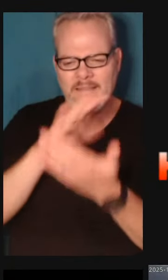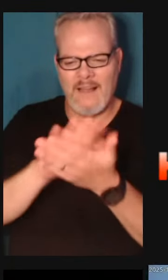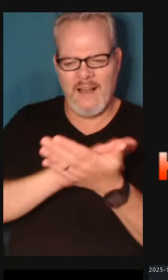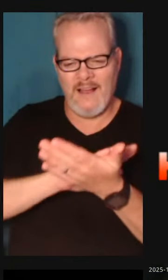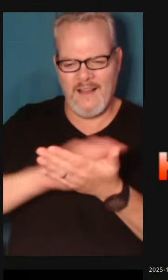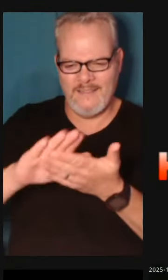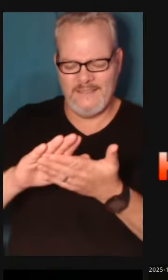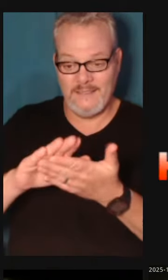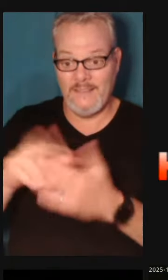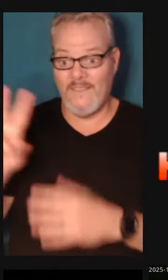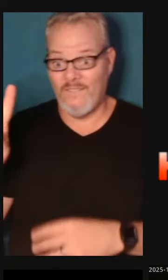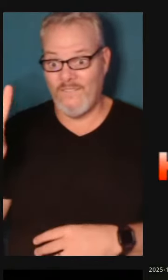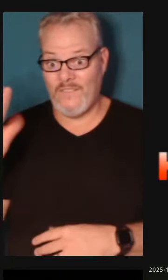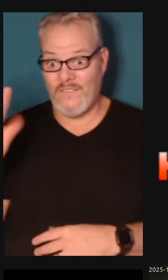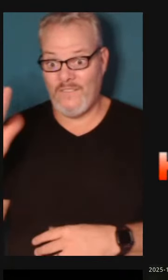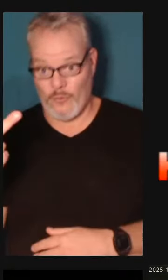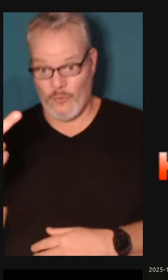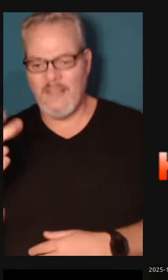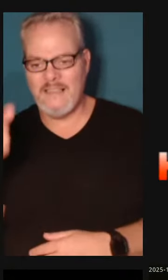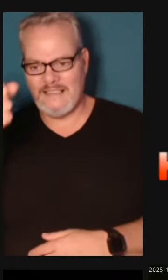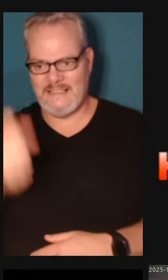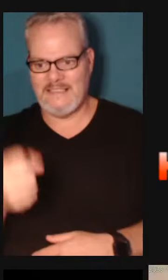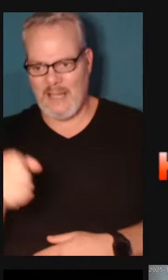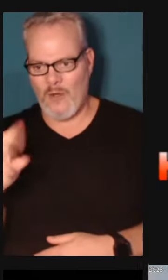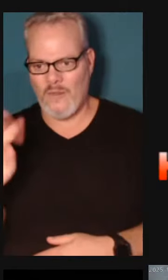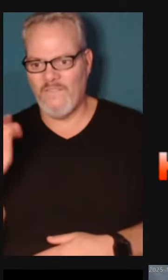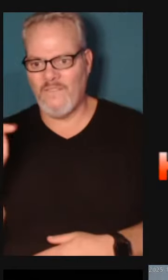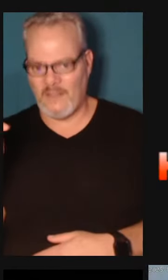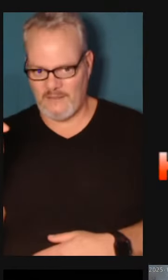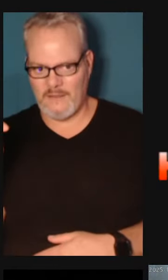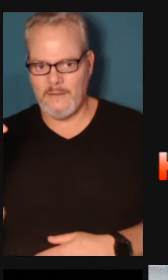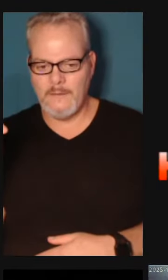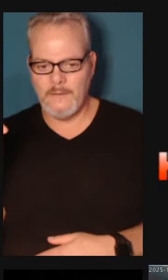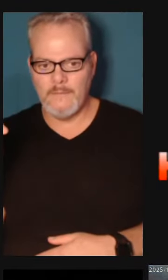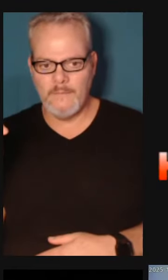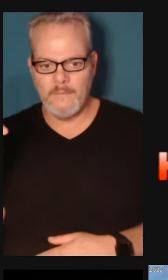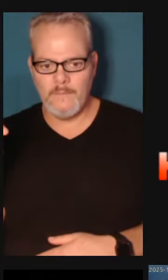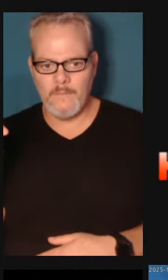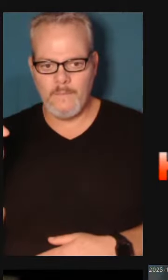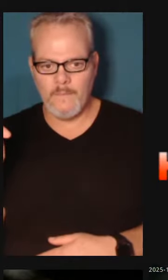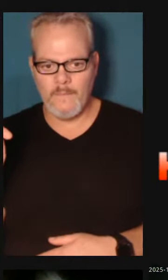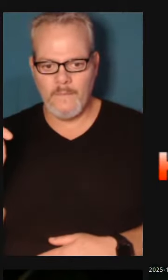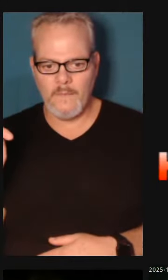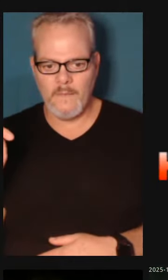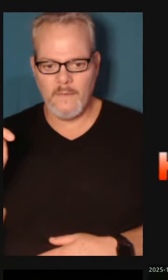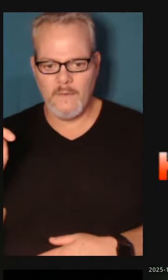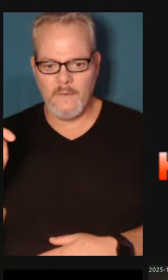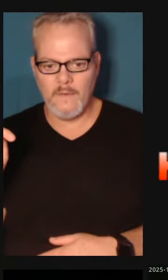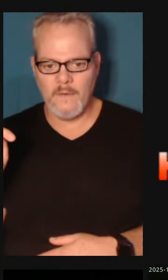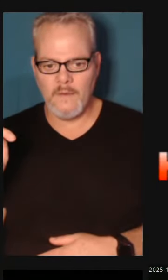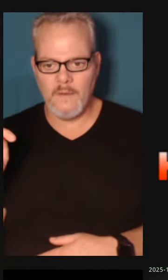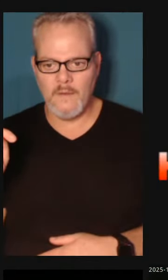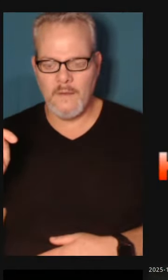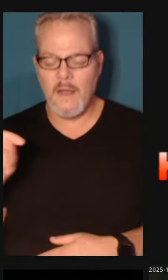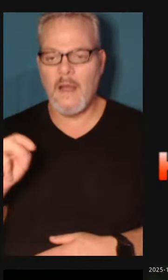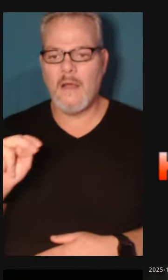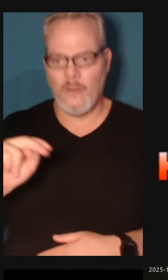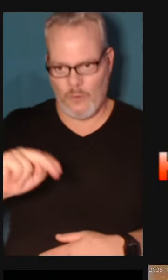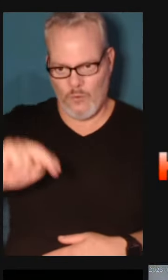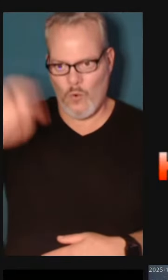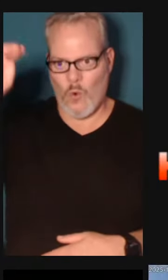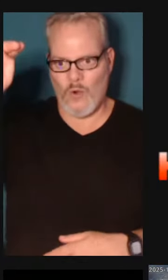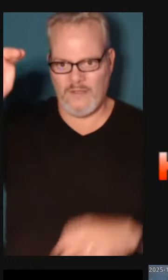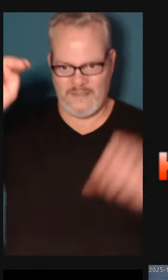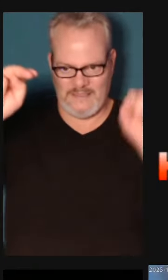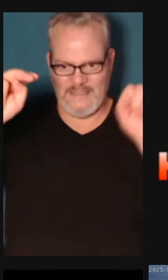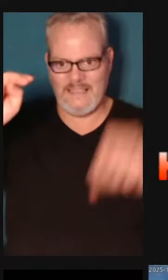V3 with a south vent. Here in the bottom left, you see the glow. The north vent's over here behind the ridge. So we just see it's